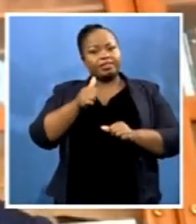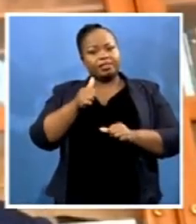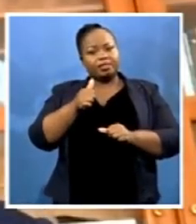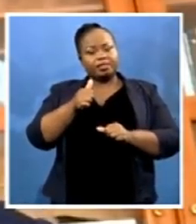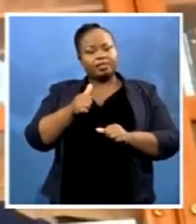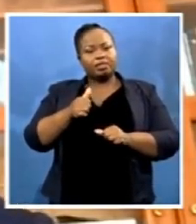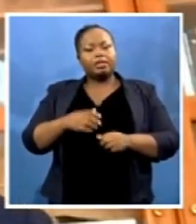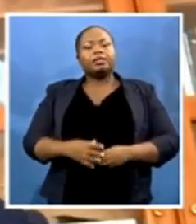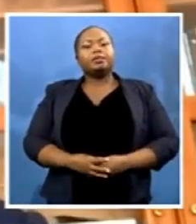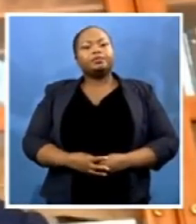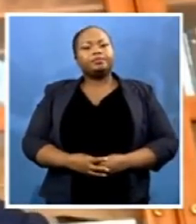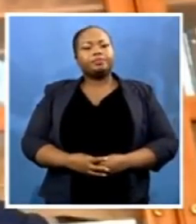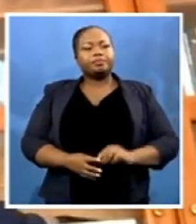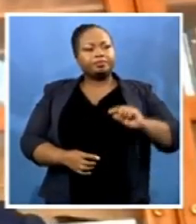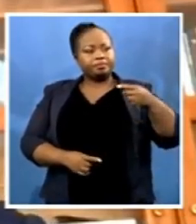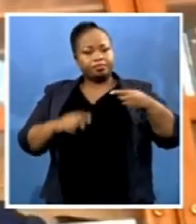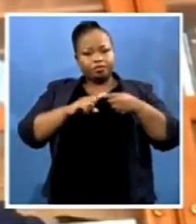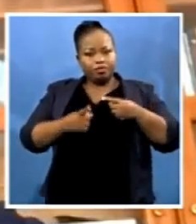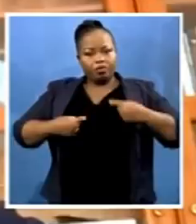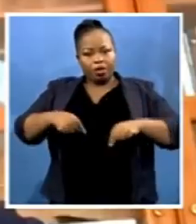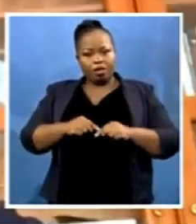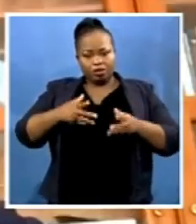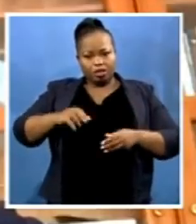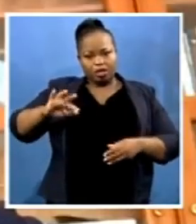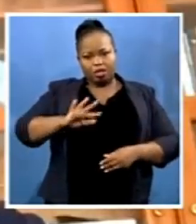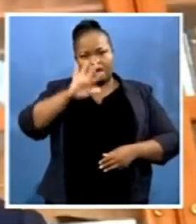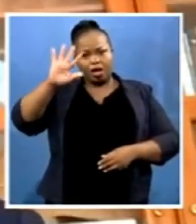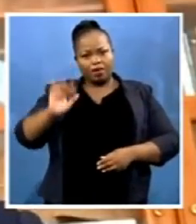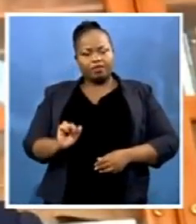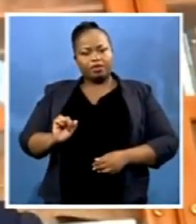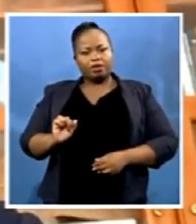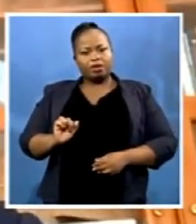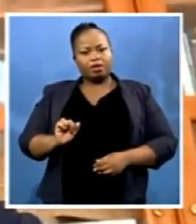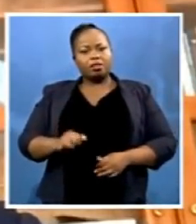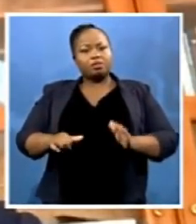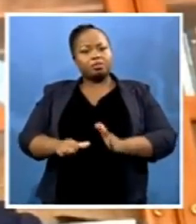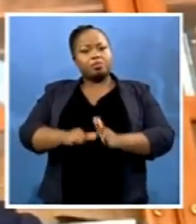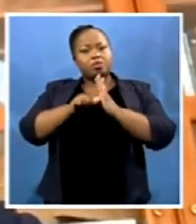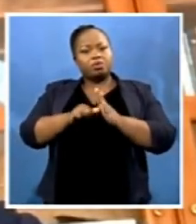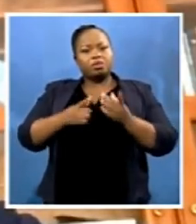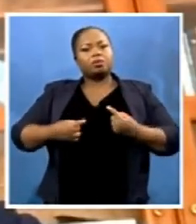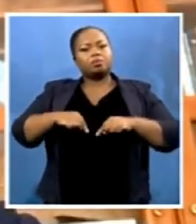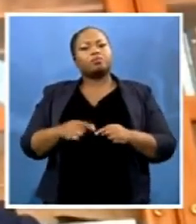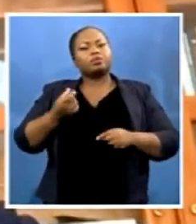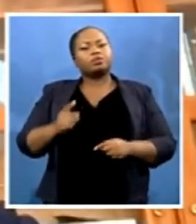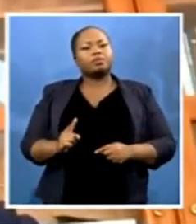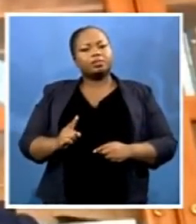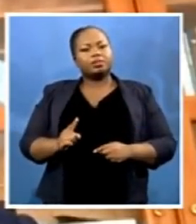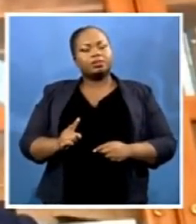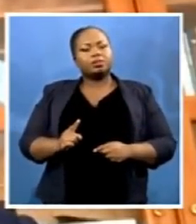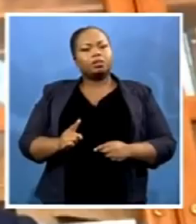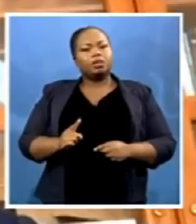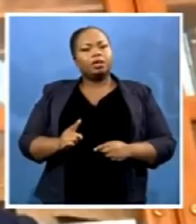us in Africa, what would be useful is for us to go all out and use our health worker